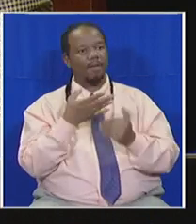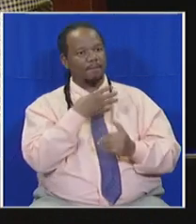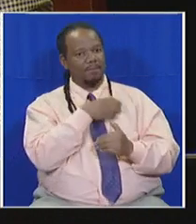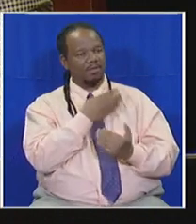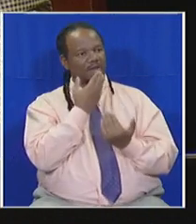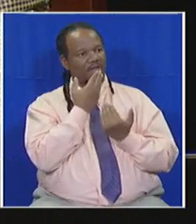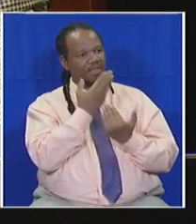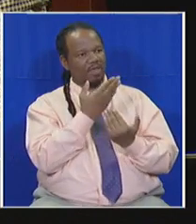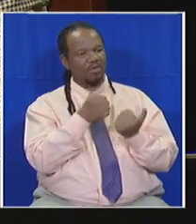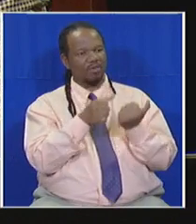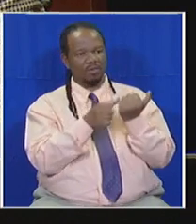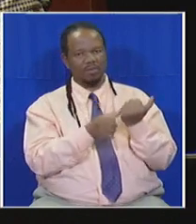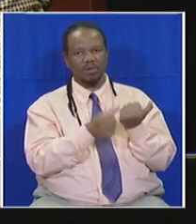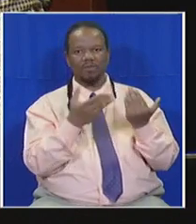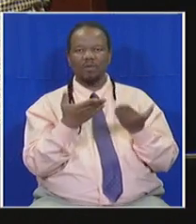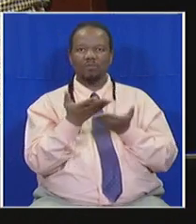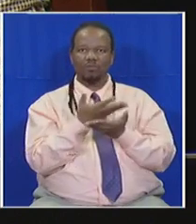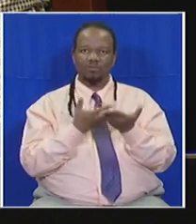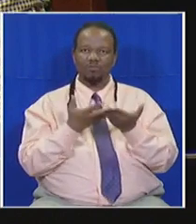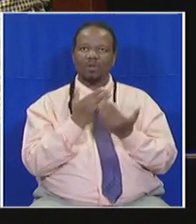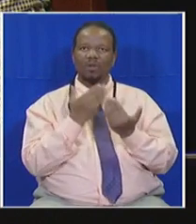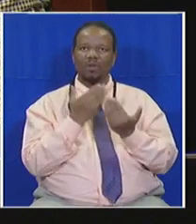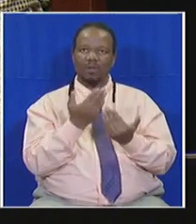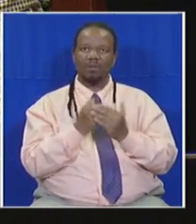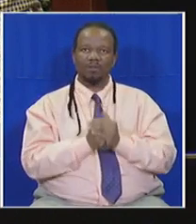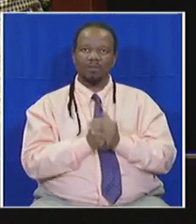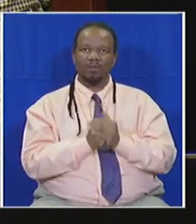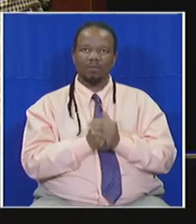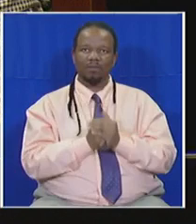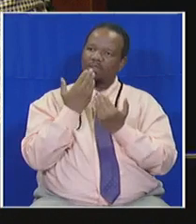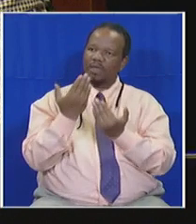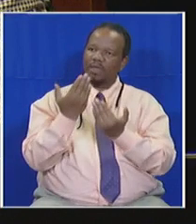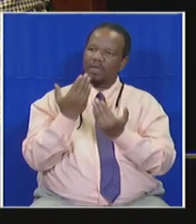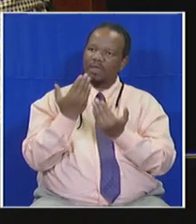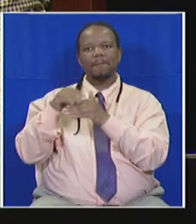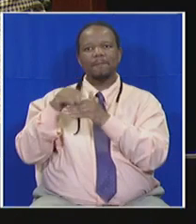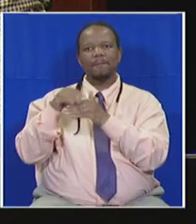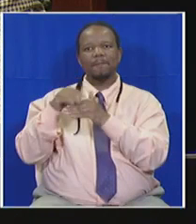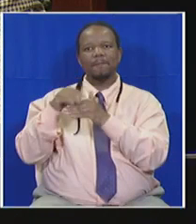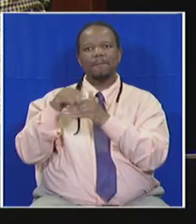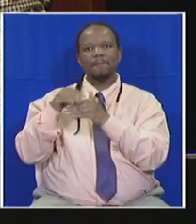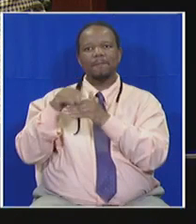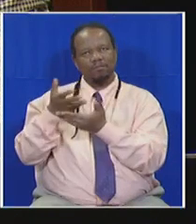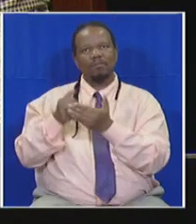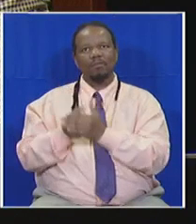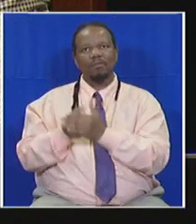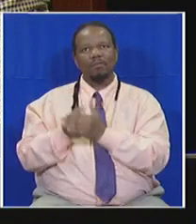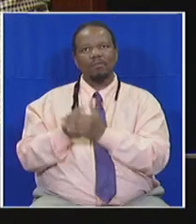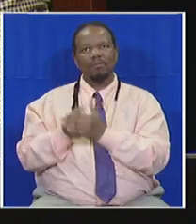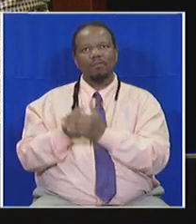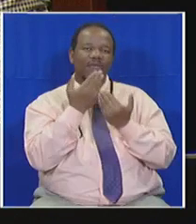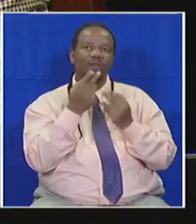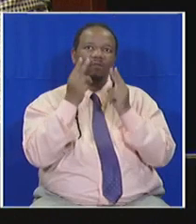deputy ministers for leading the debate. Let's thank members for participating in this debate. Let's thank the